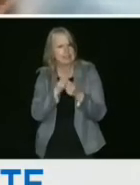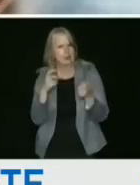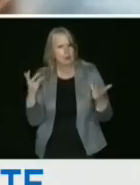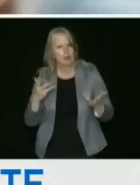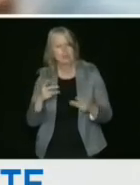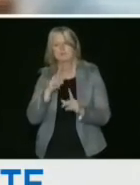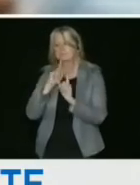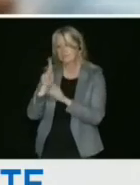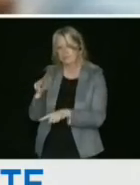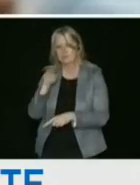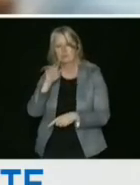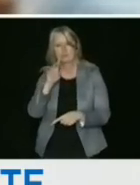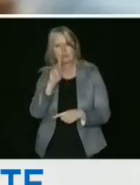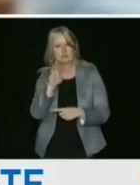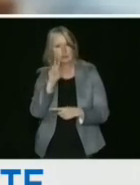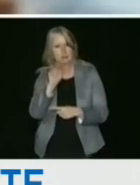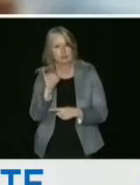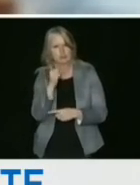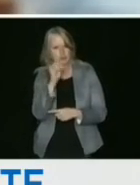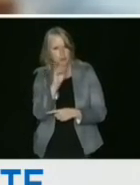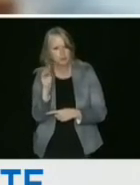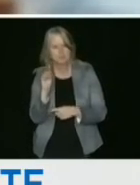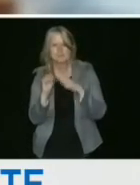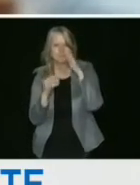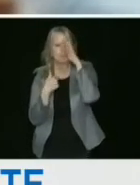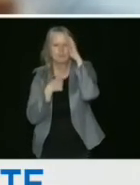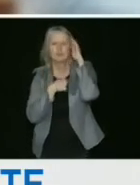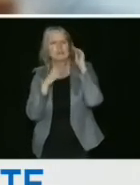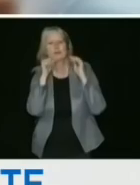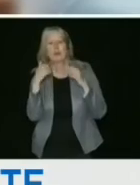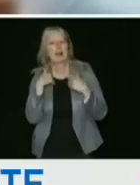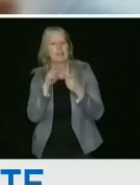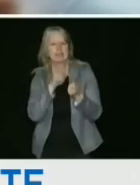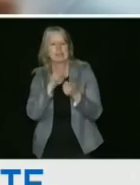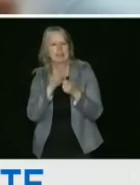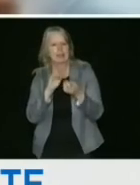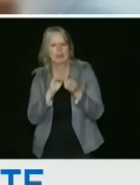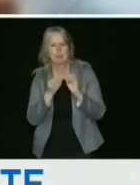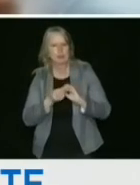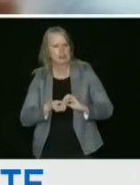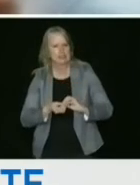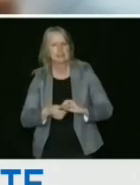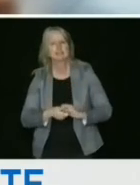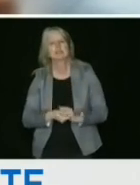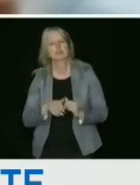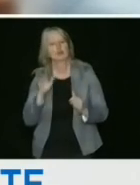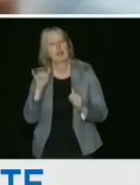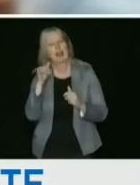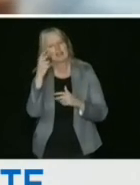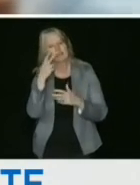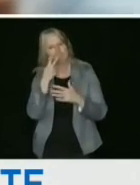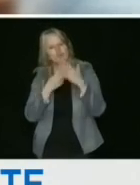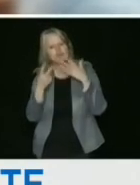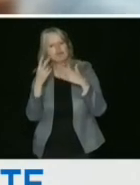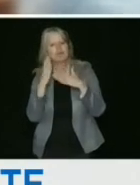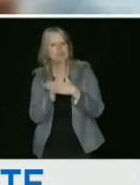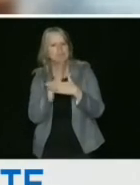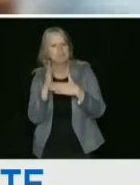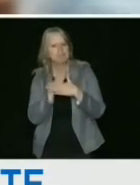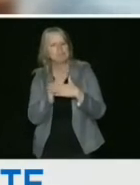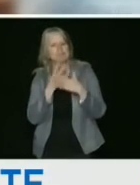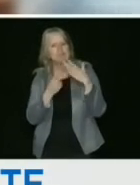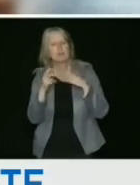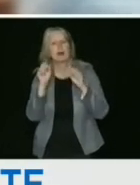Dr. New here. Don't have the exact figures. We can, of course, provide you